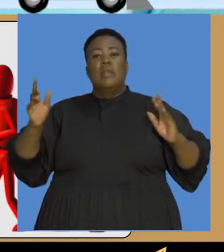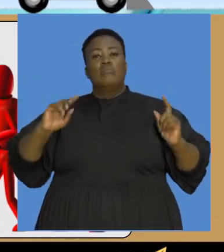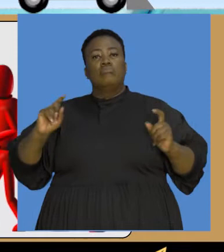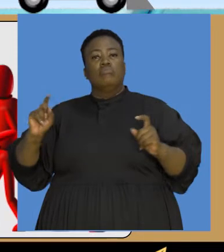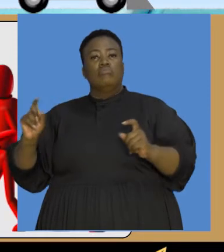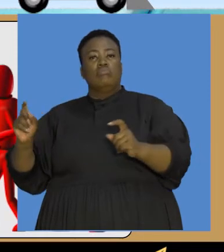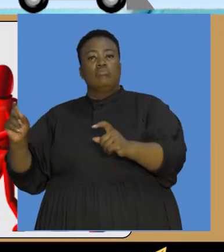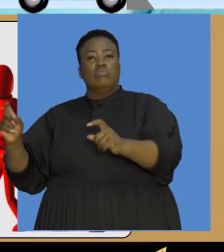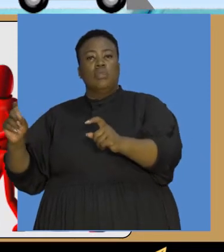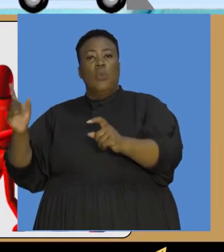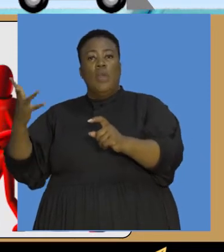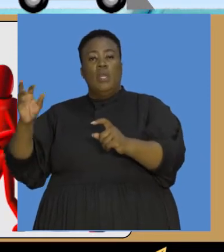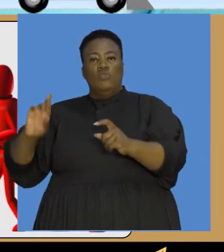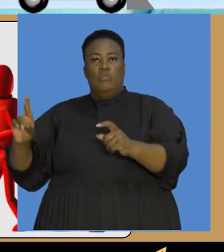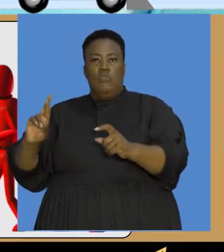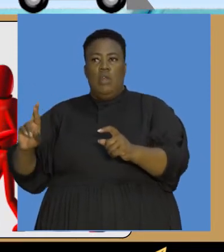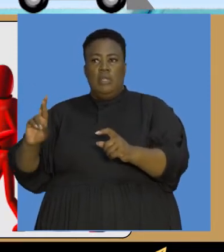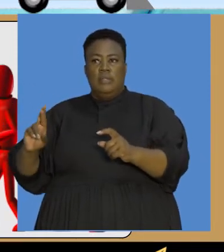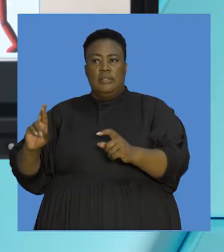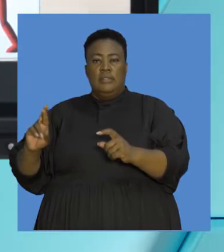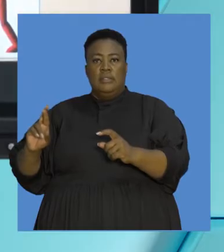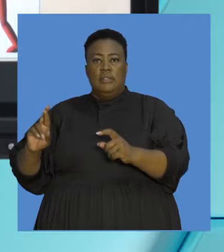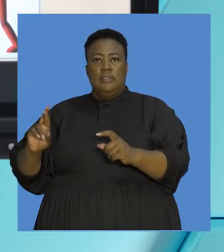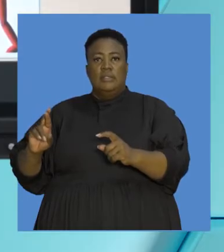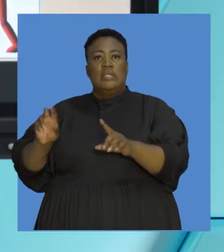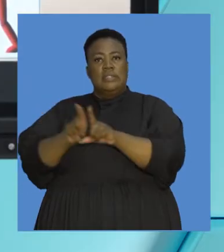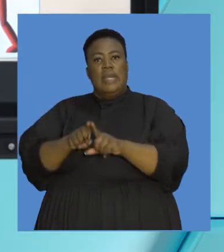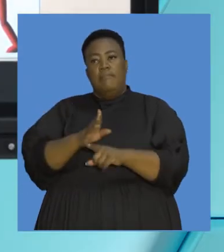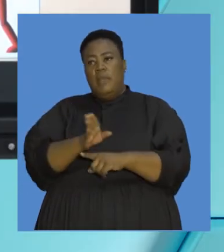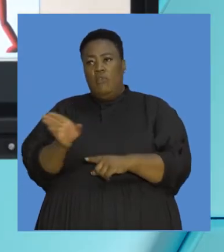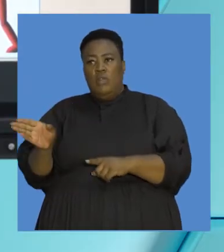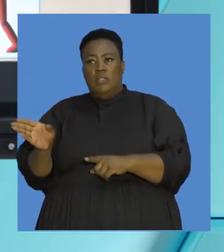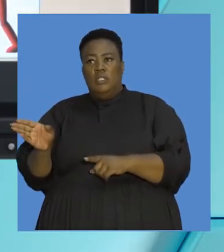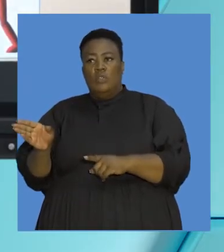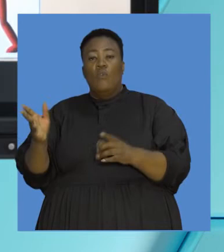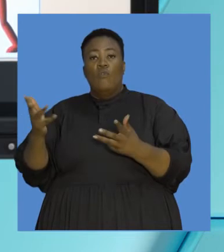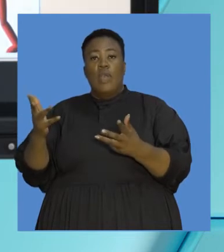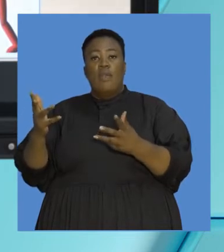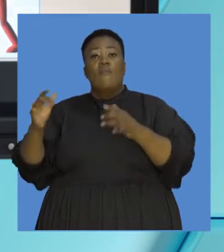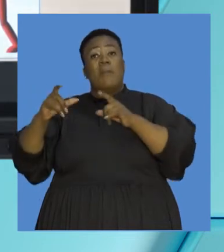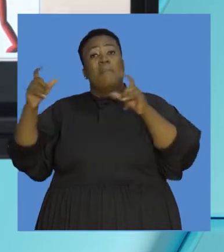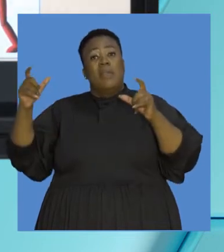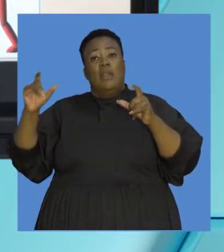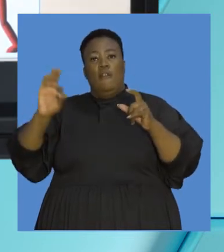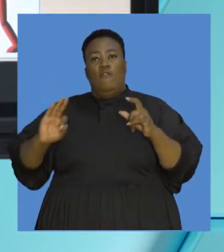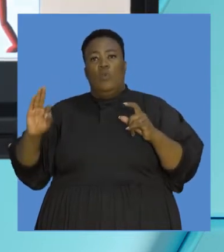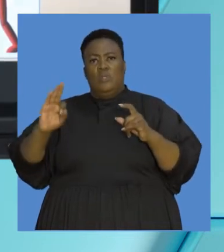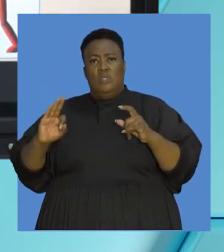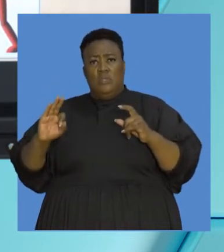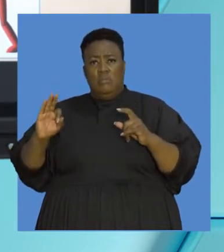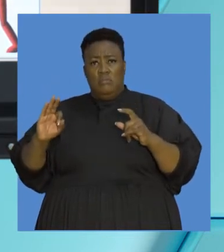and it accelerated to the right. It went in the same direction of the bigger